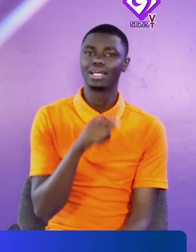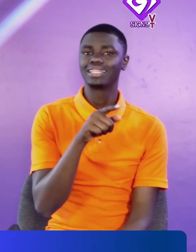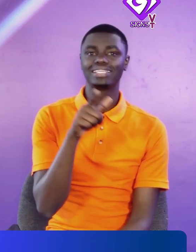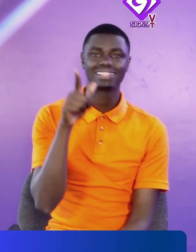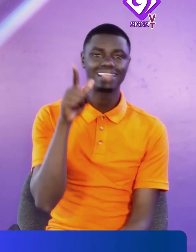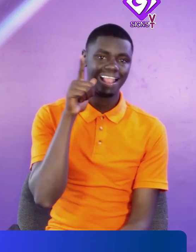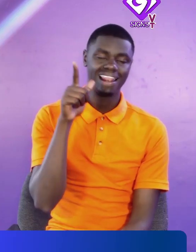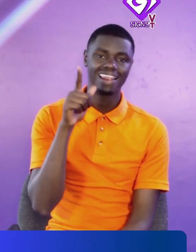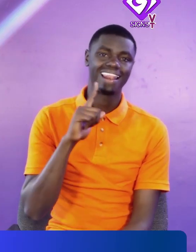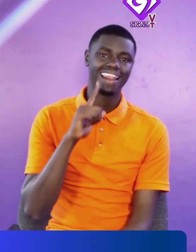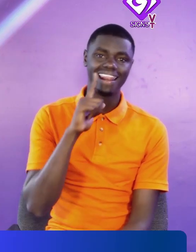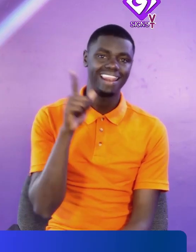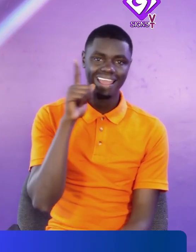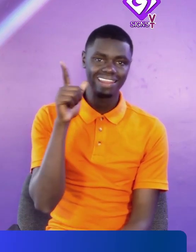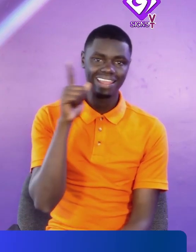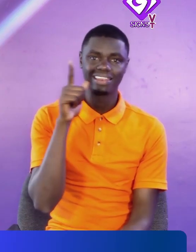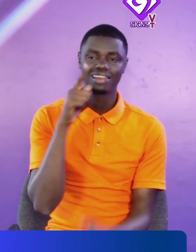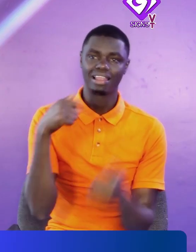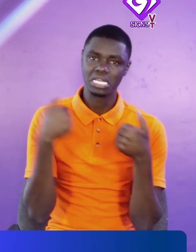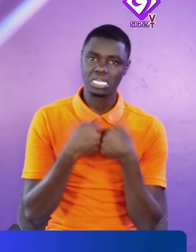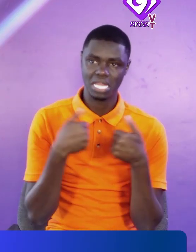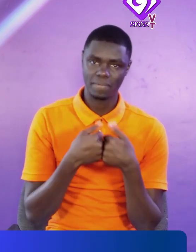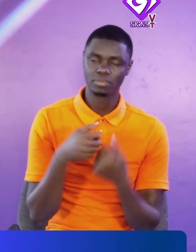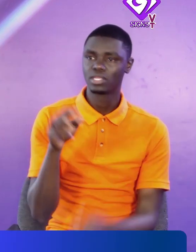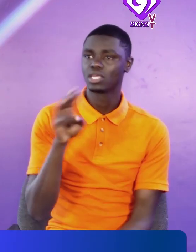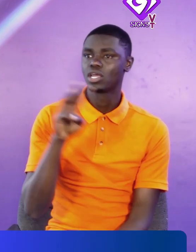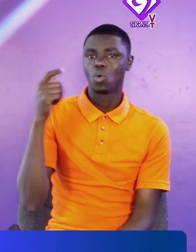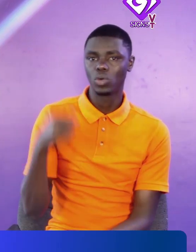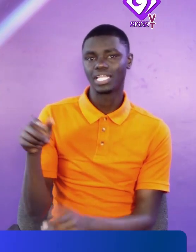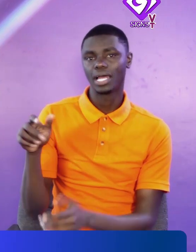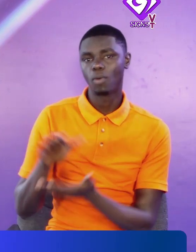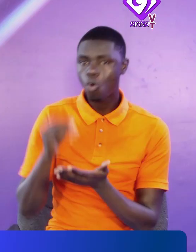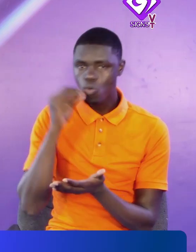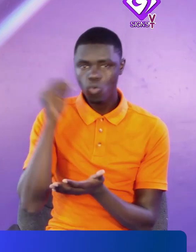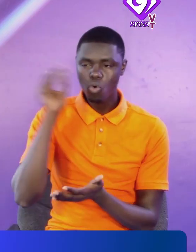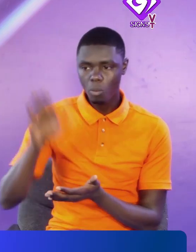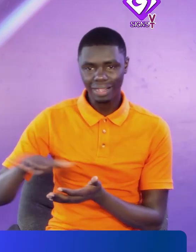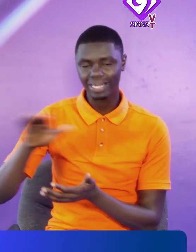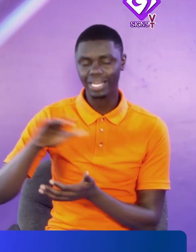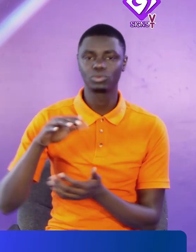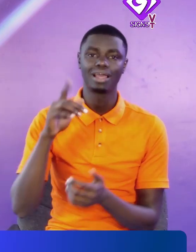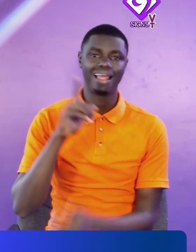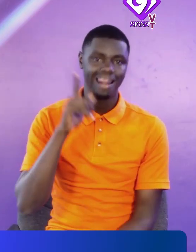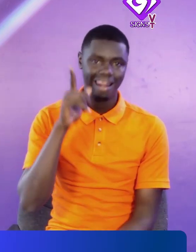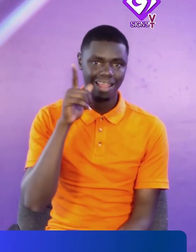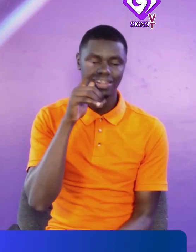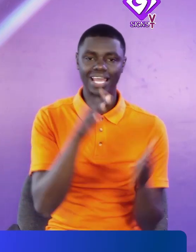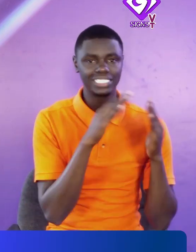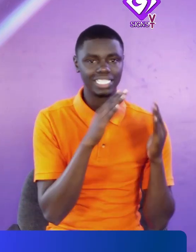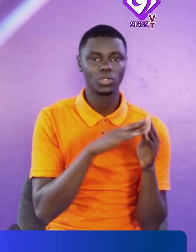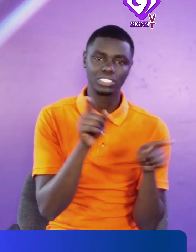wako London, they are based in London. West Ham are based in London. So this is a London derby pitting Arsenal against West